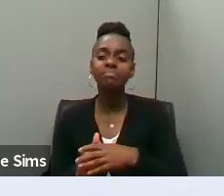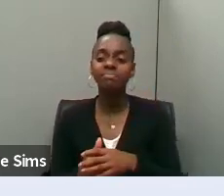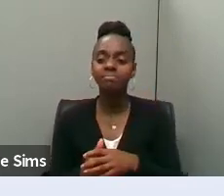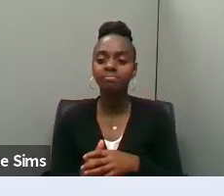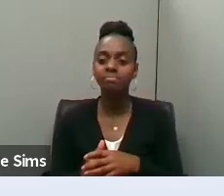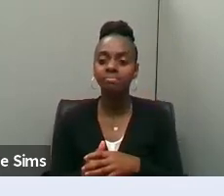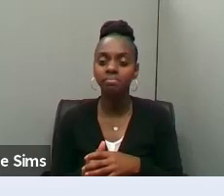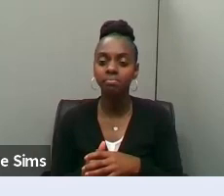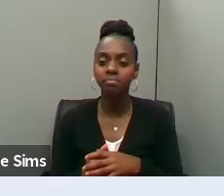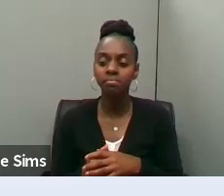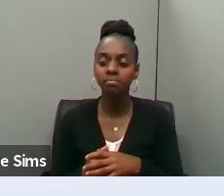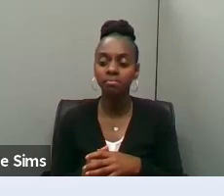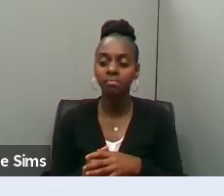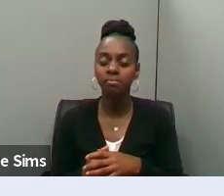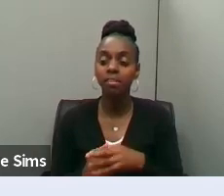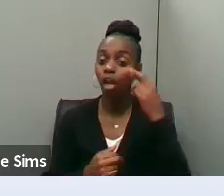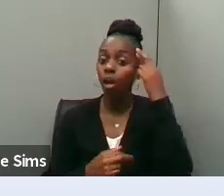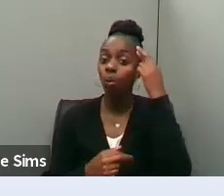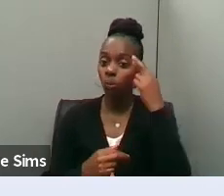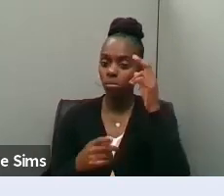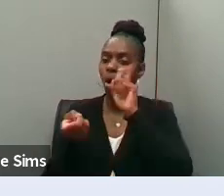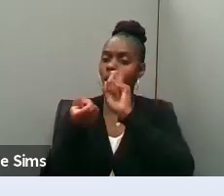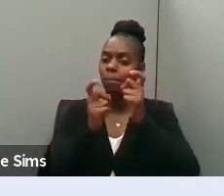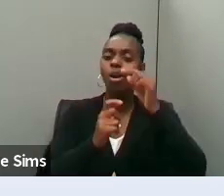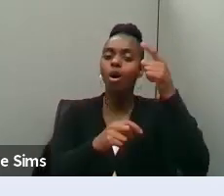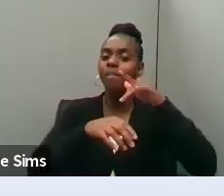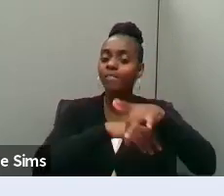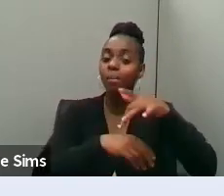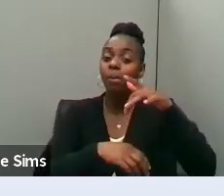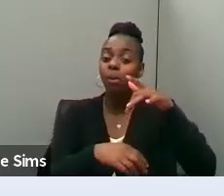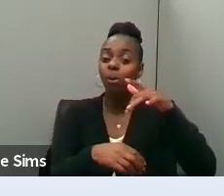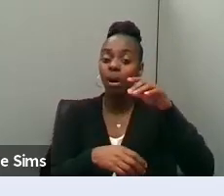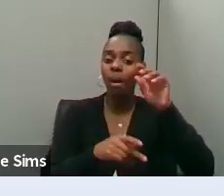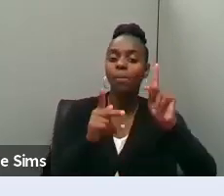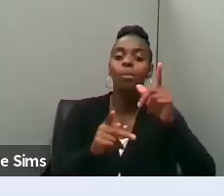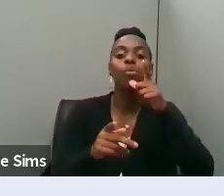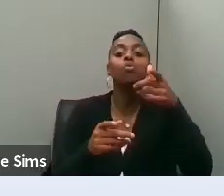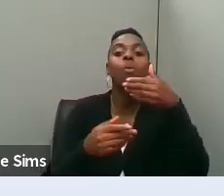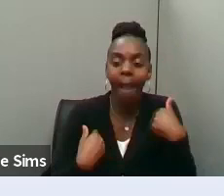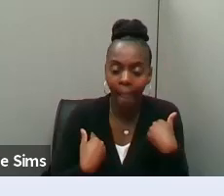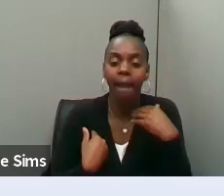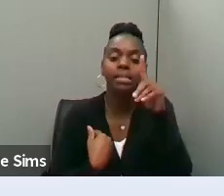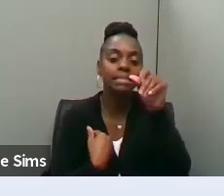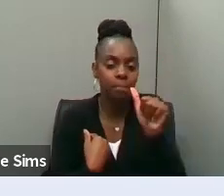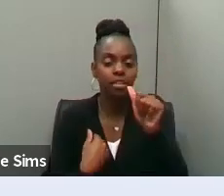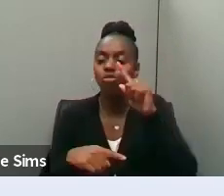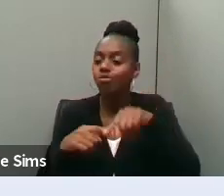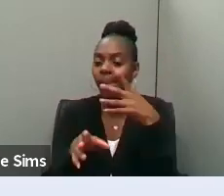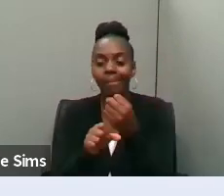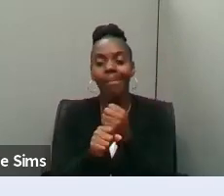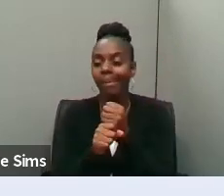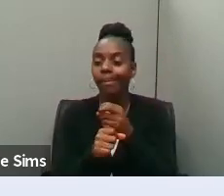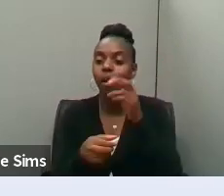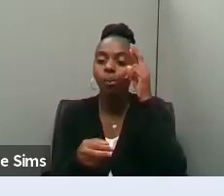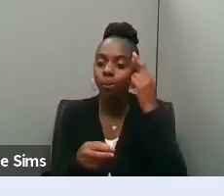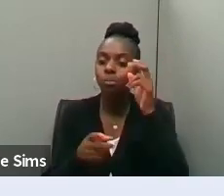unfortunately, reasonable accommodations are only available to people with disabilities. You cannot get a reasonable accommodation to